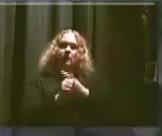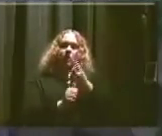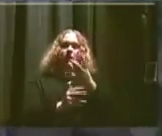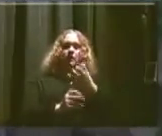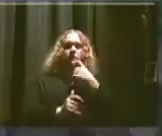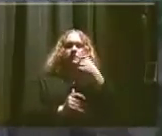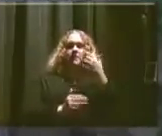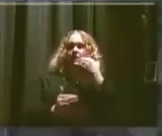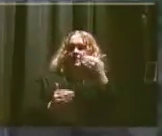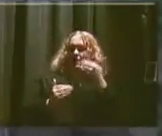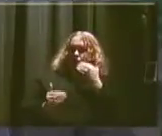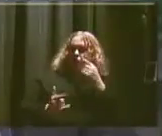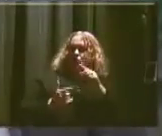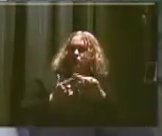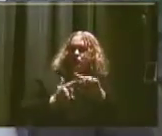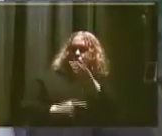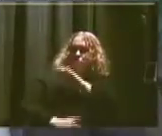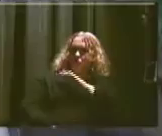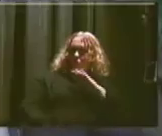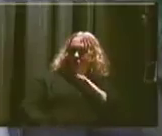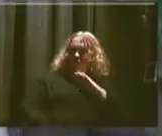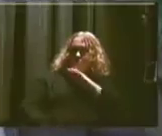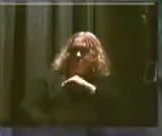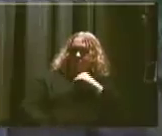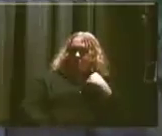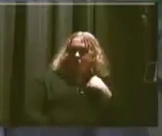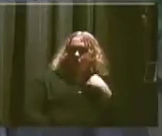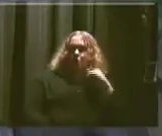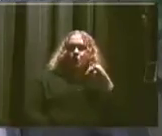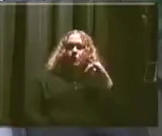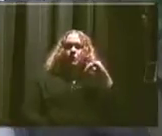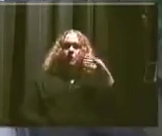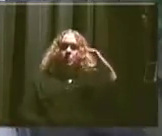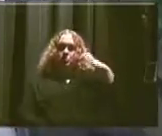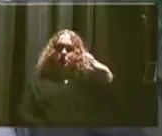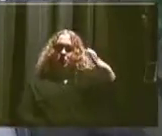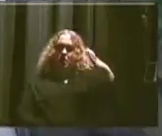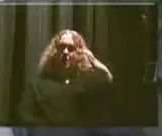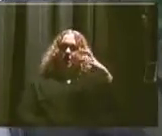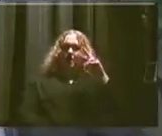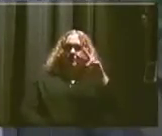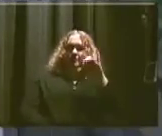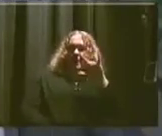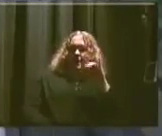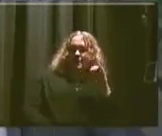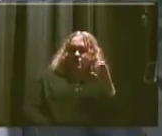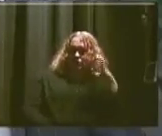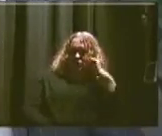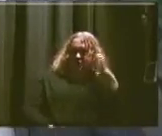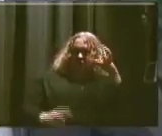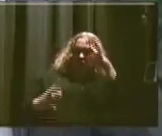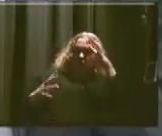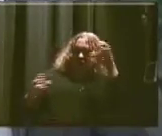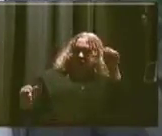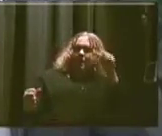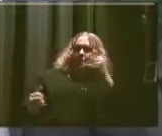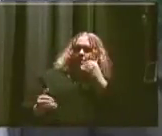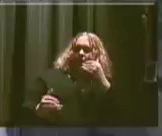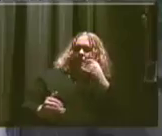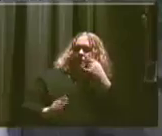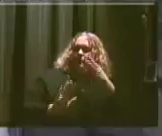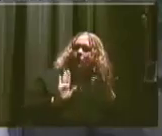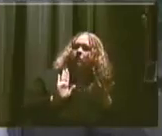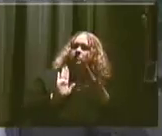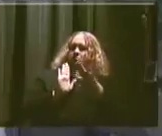members, Mr. Jones, Ms. Diane Porter, Dr. Hargens, and everybody for choosing Central as